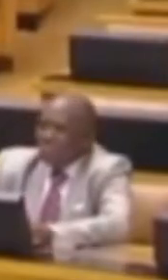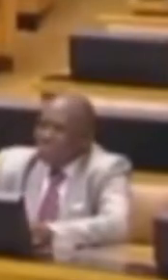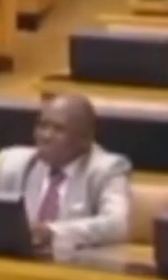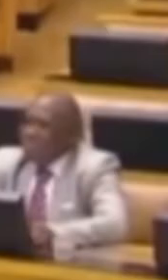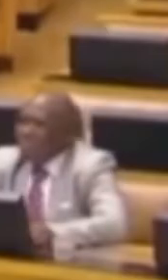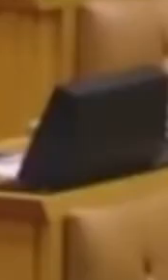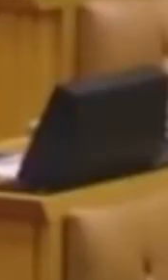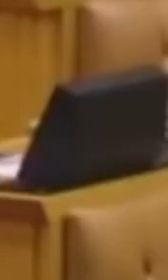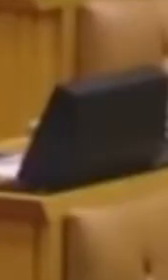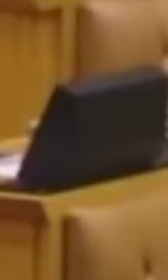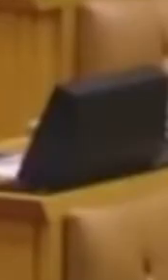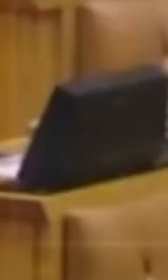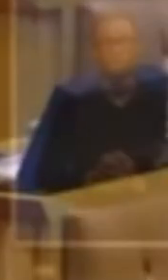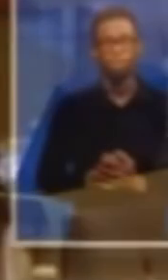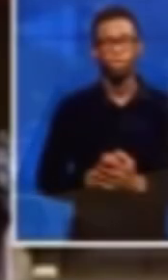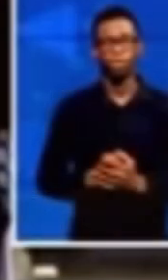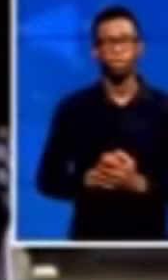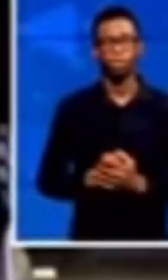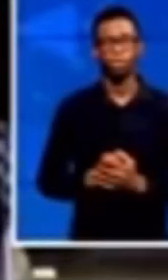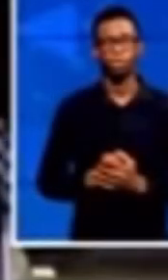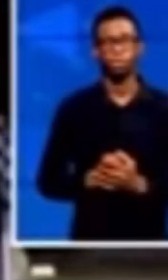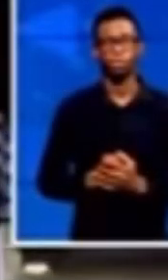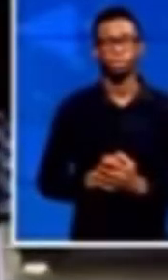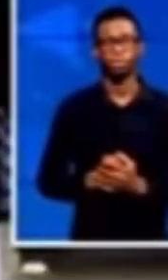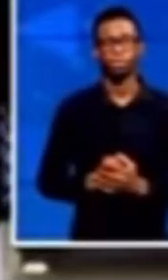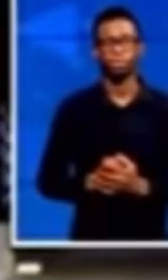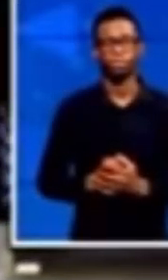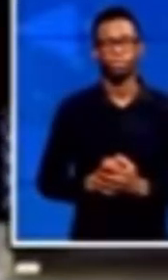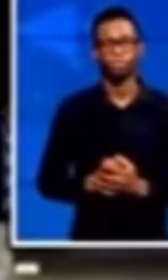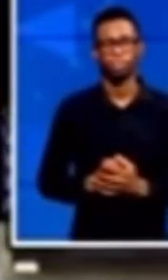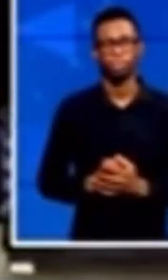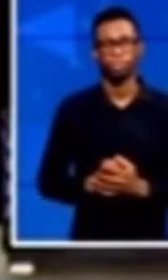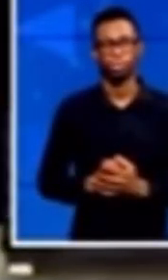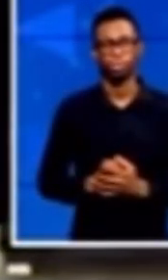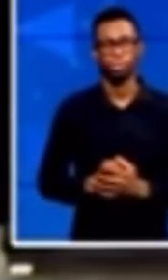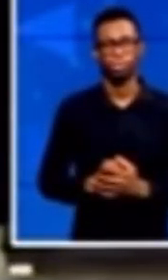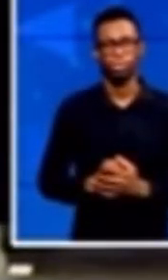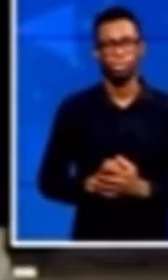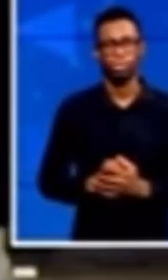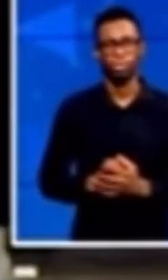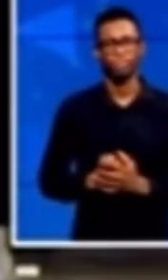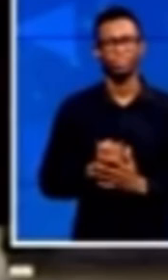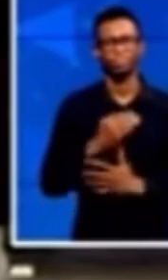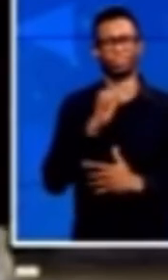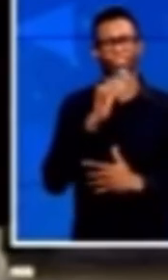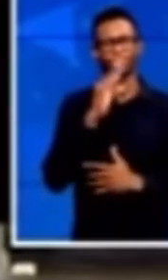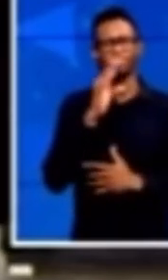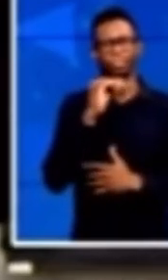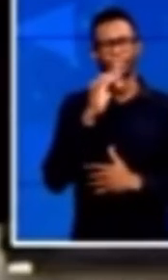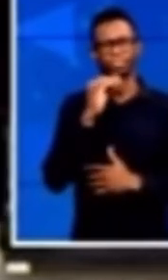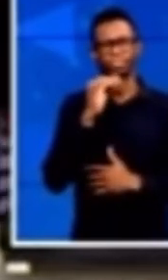must I withdraw when I say honorable, to you? Let me check. In conclusion, yes, Malema would make a